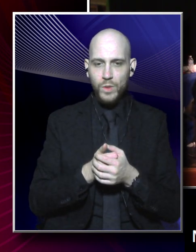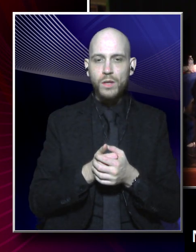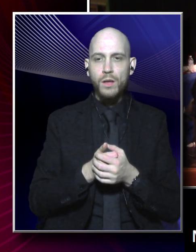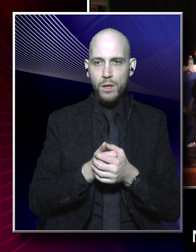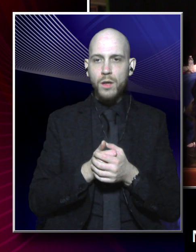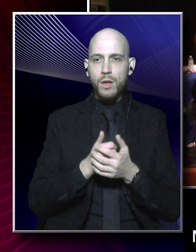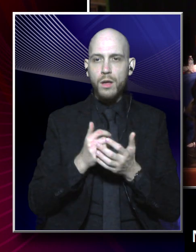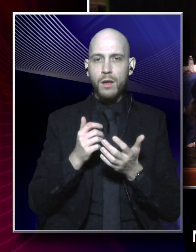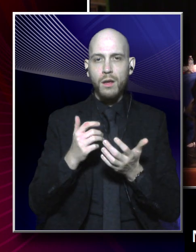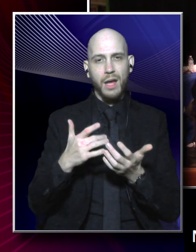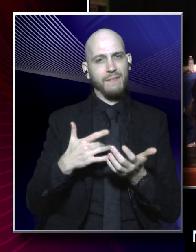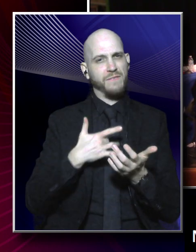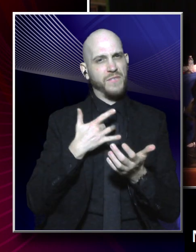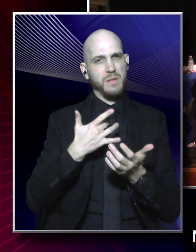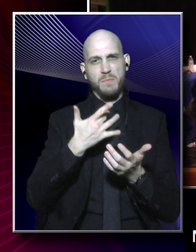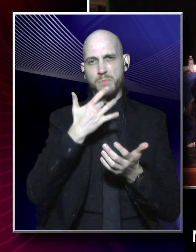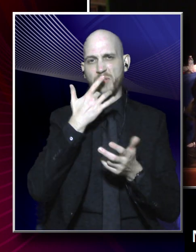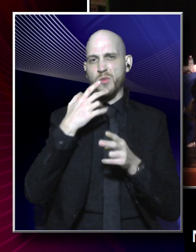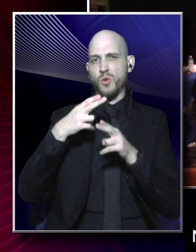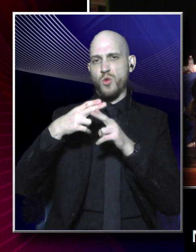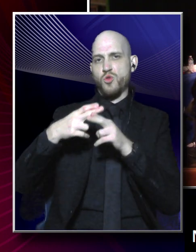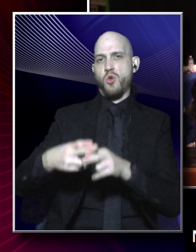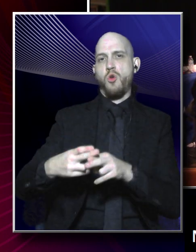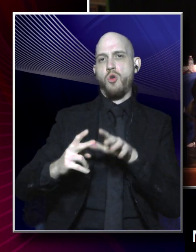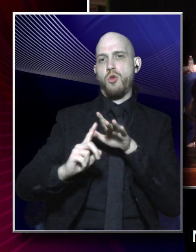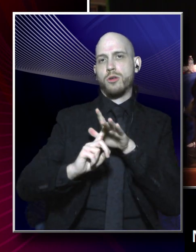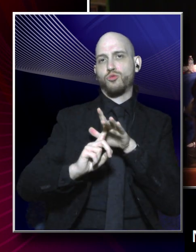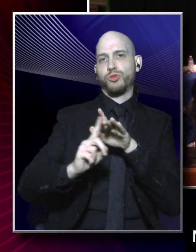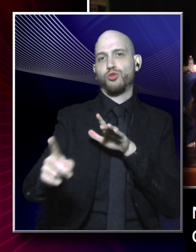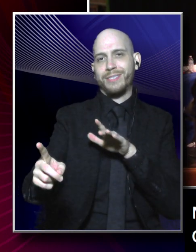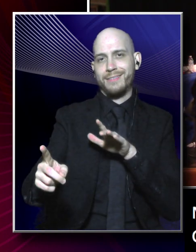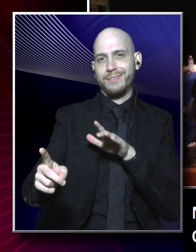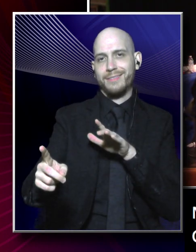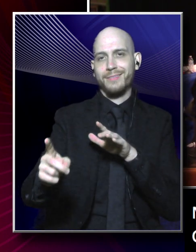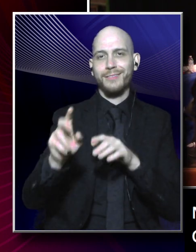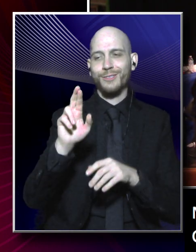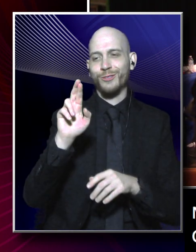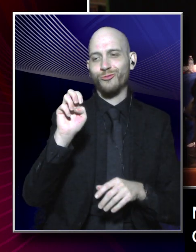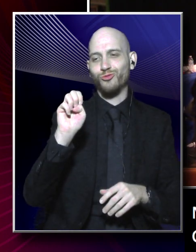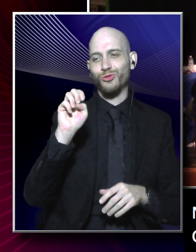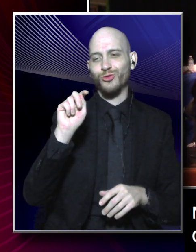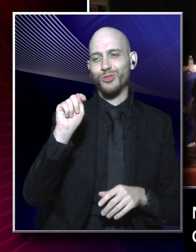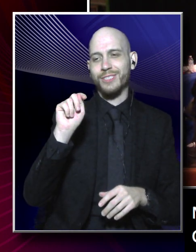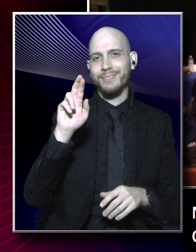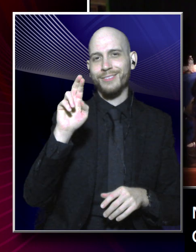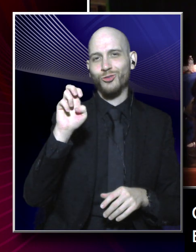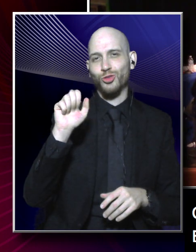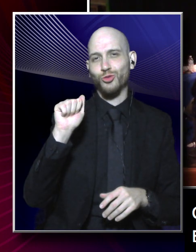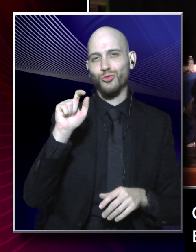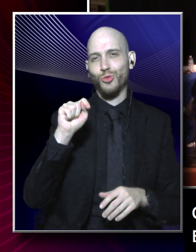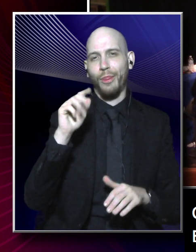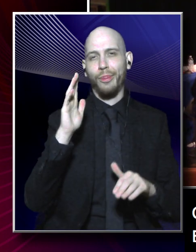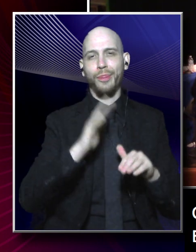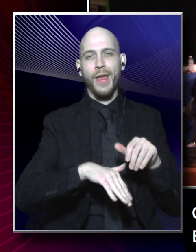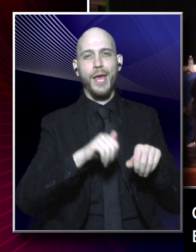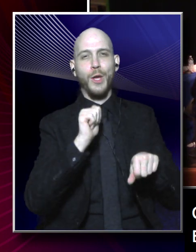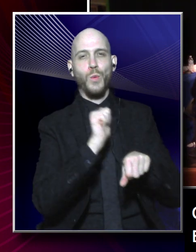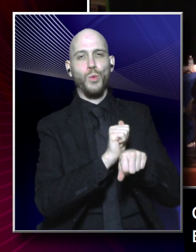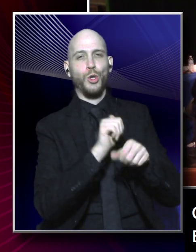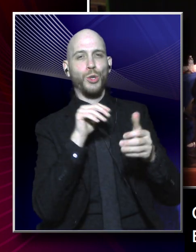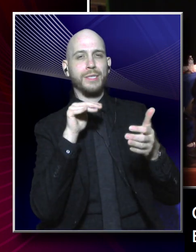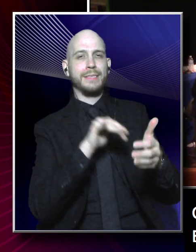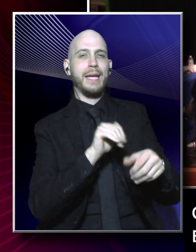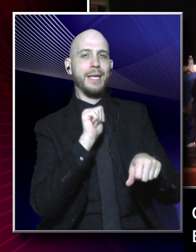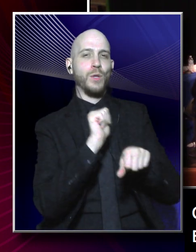retreat. I'd rather call it a retreat rather than a working session, because work sessions or work studies have limited time, and I feel like this is